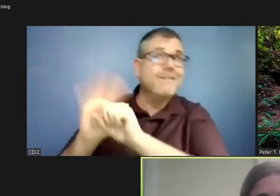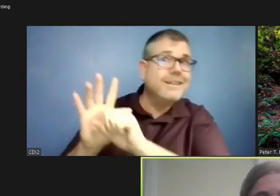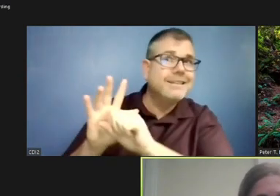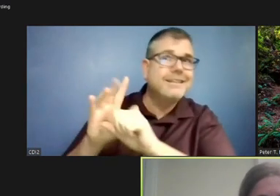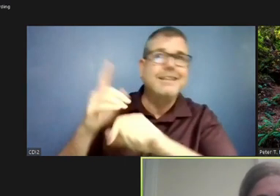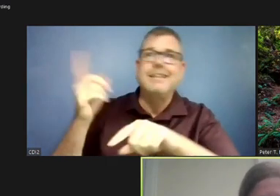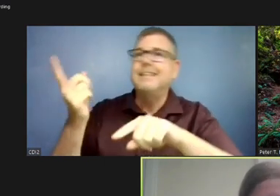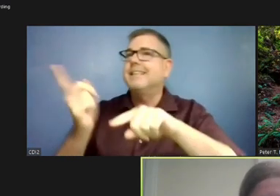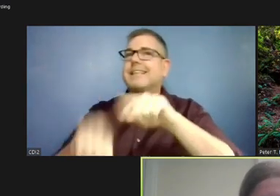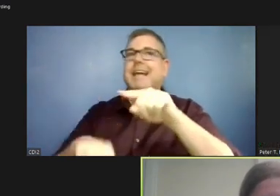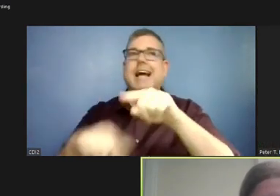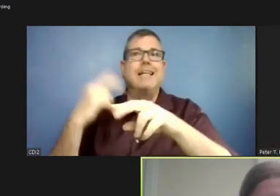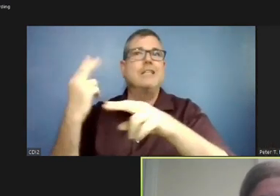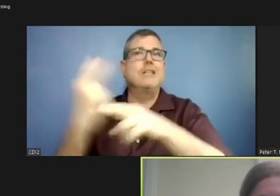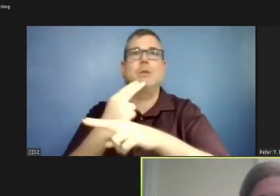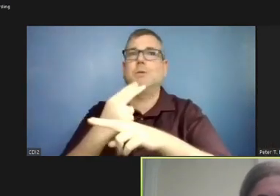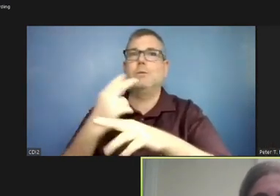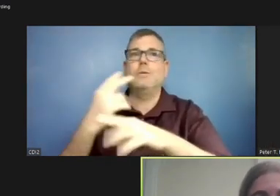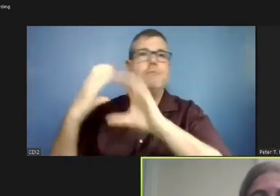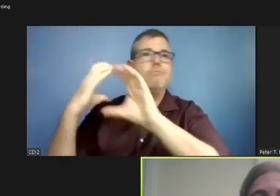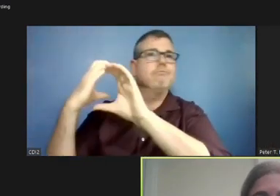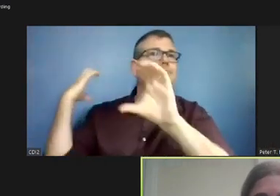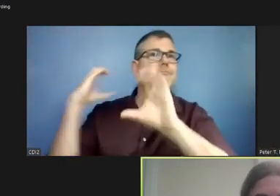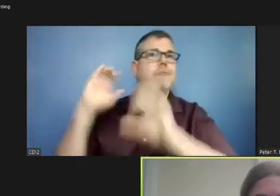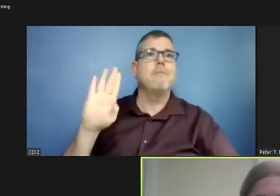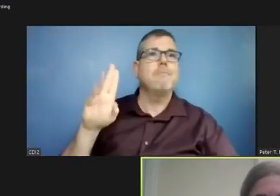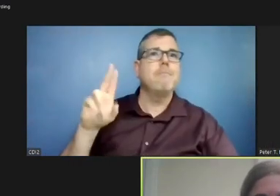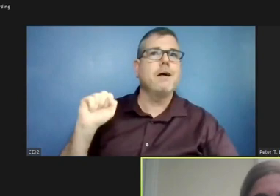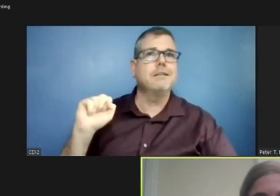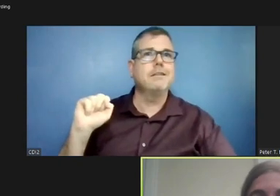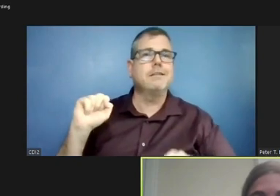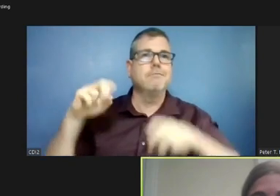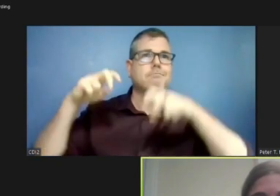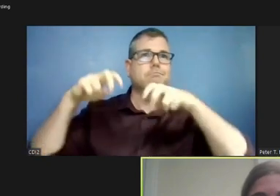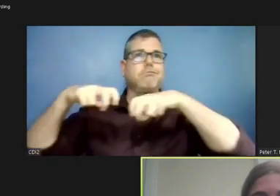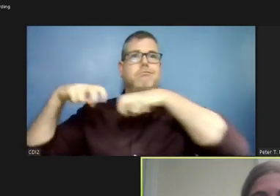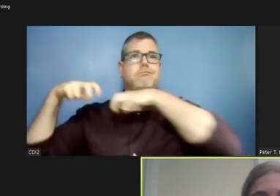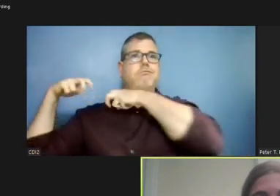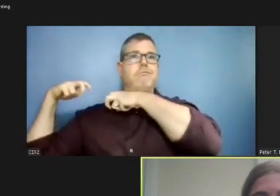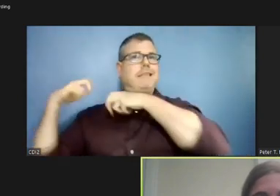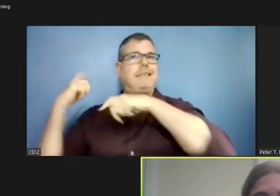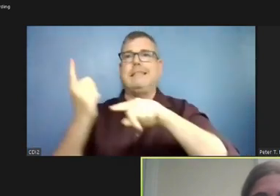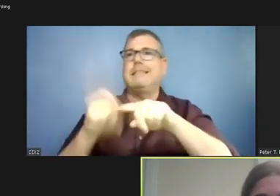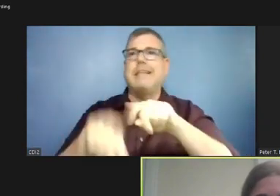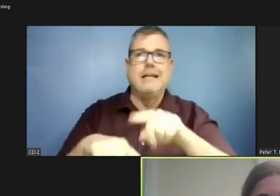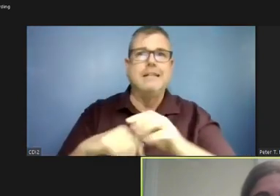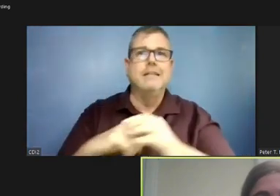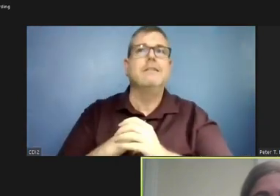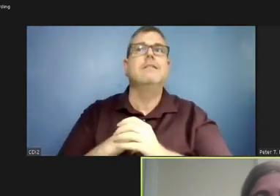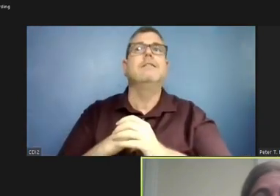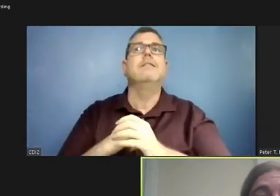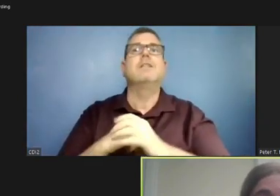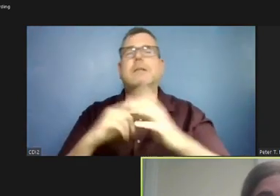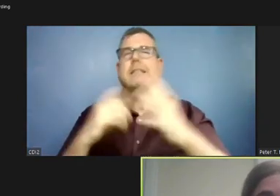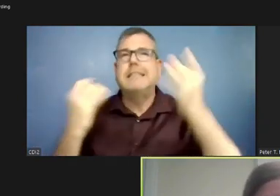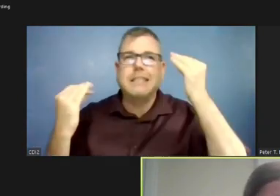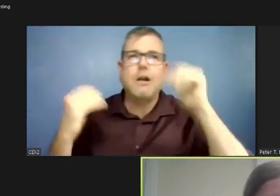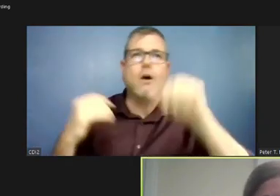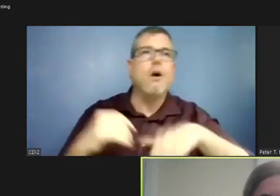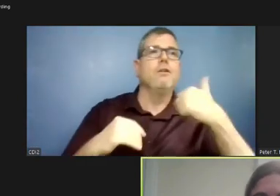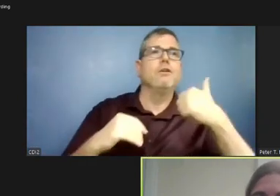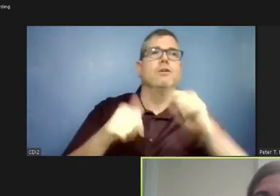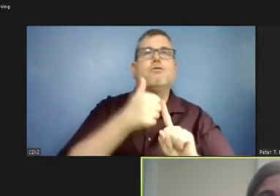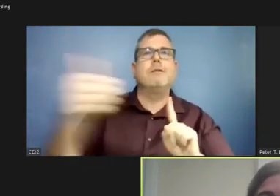working on developing a transportation plan. We've also piloted a walk-in capabilities for invited